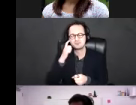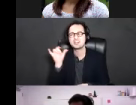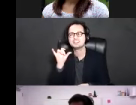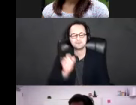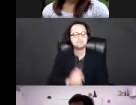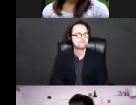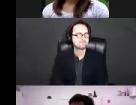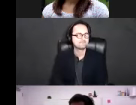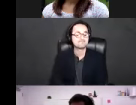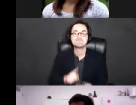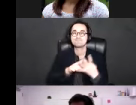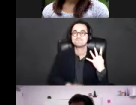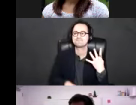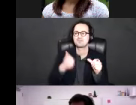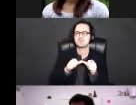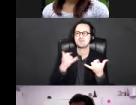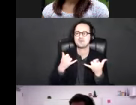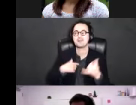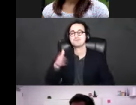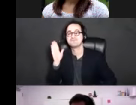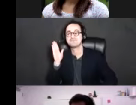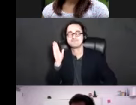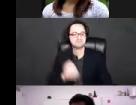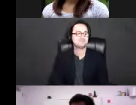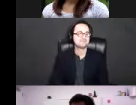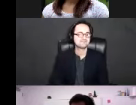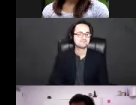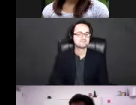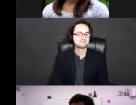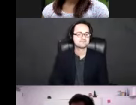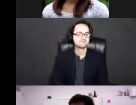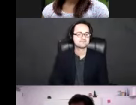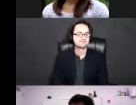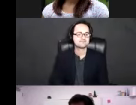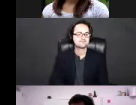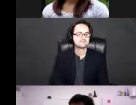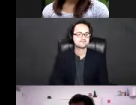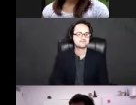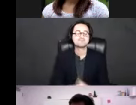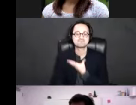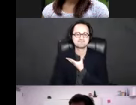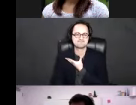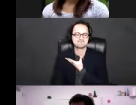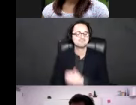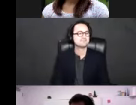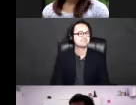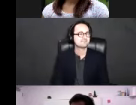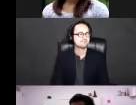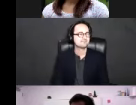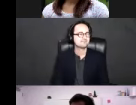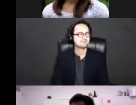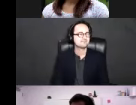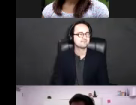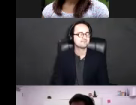Okay, so 4 points to remember throughout this talk. First is that literacy prompts the development of specialized circuits in visual cortex for rapid